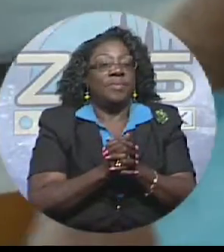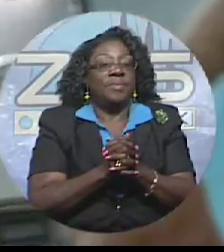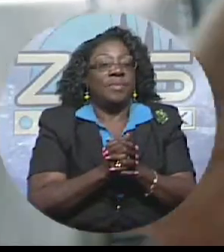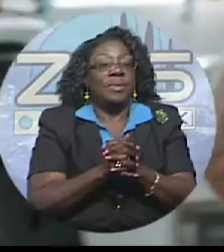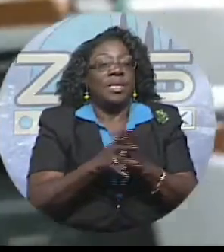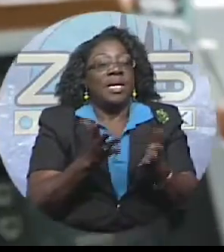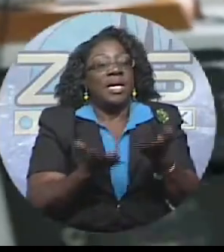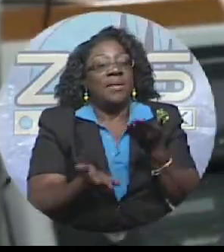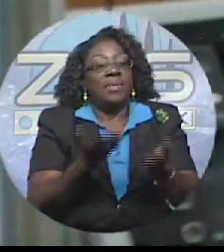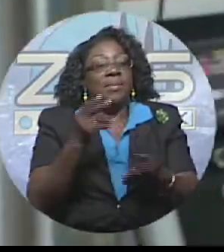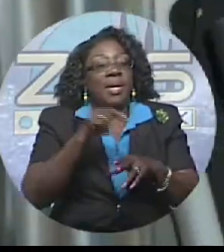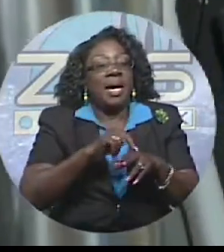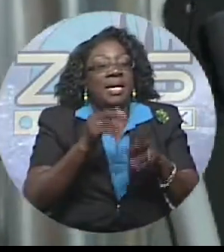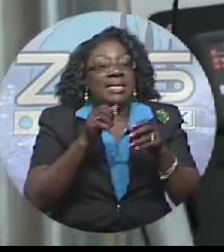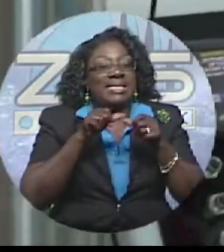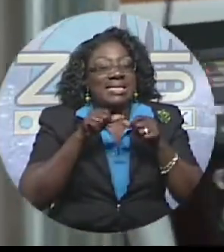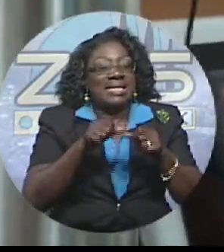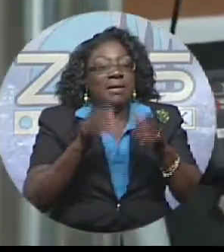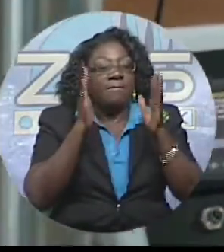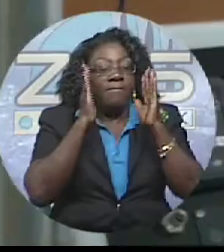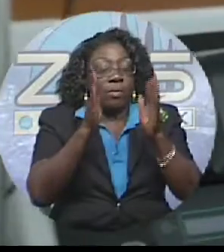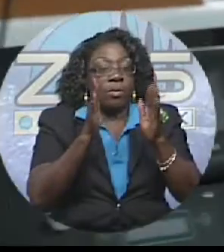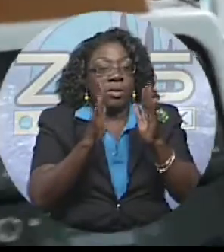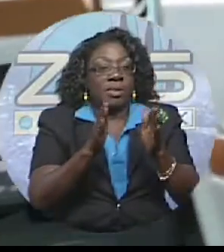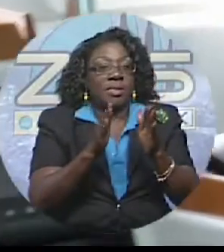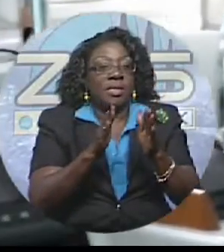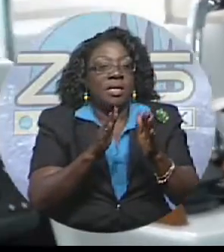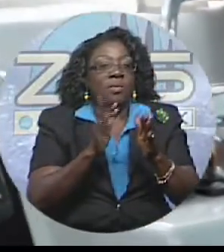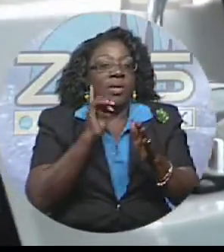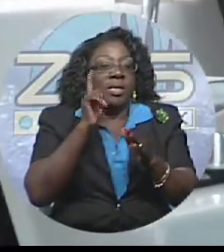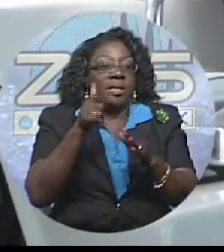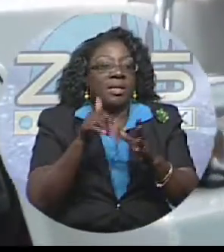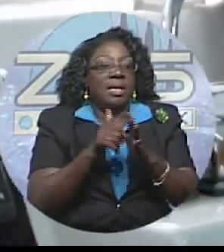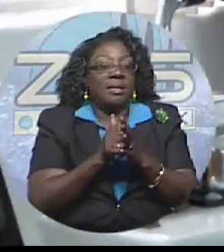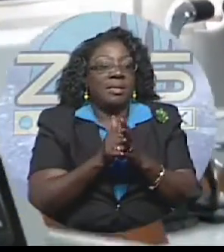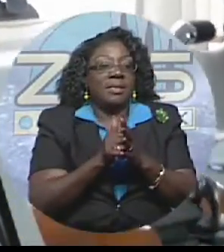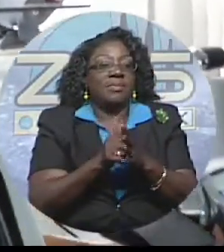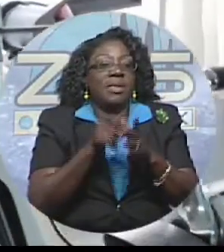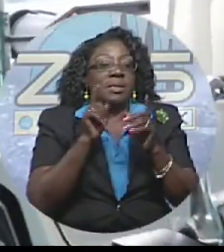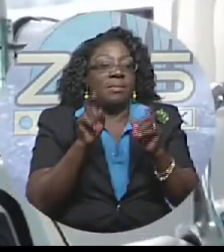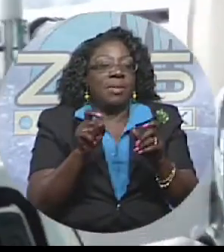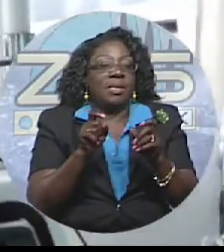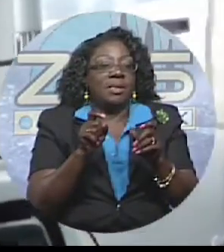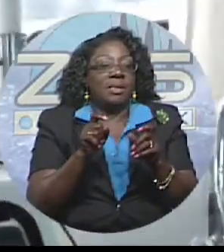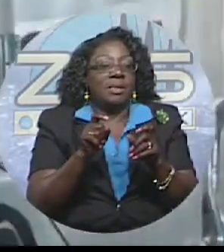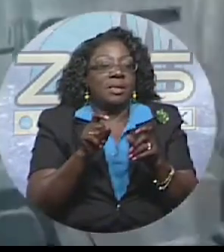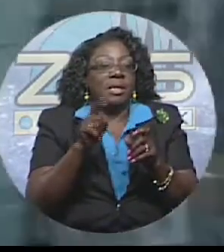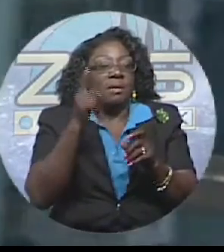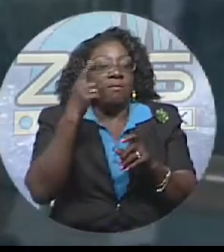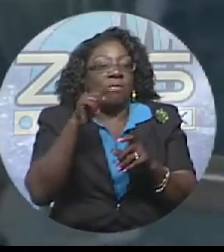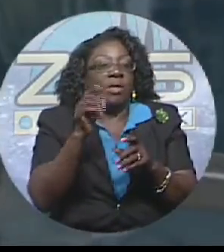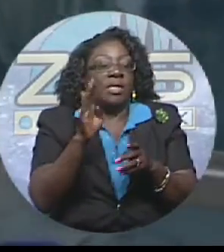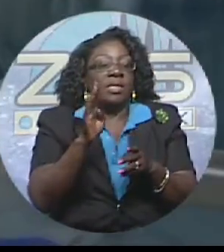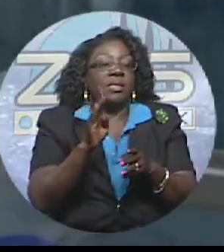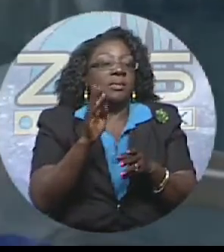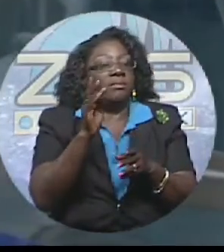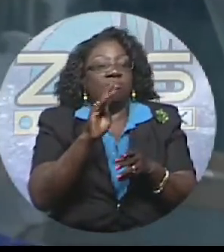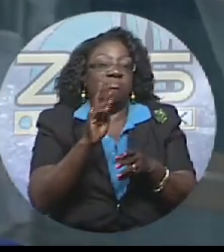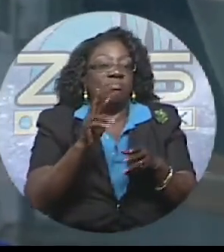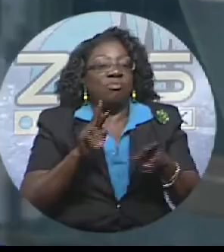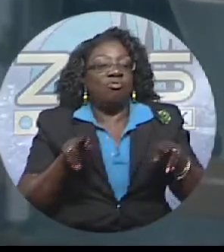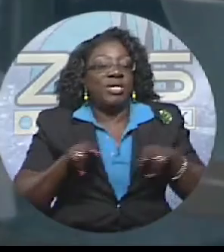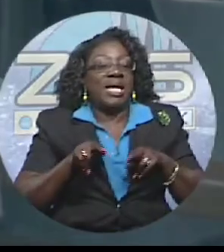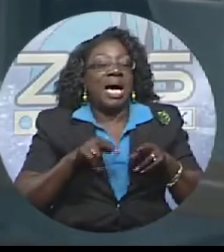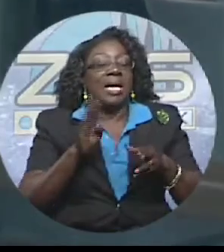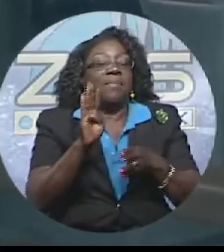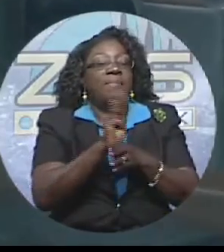It may be hard to stay focused on business with scenery like this, but it's a must for the semi-retired businessman. Now